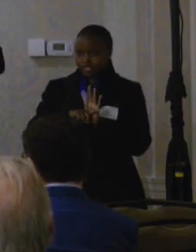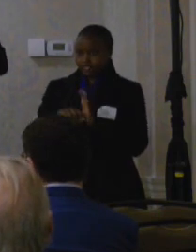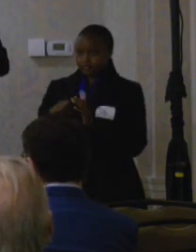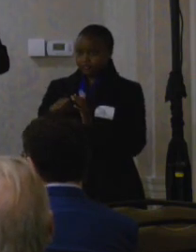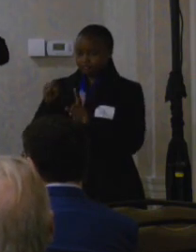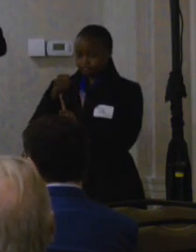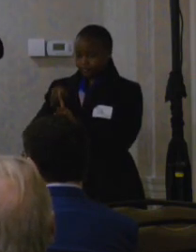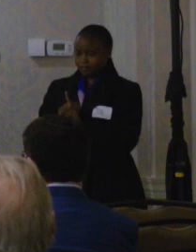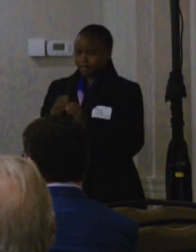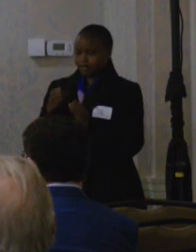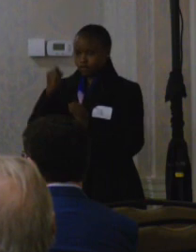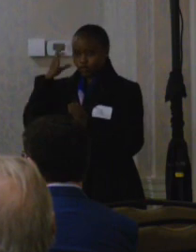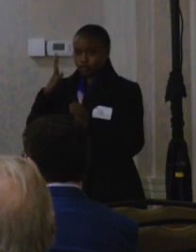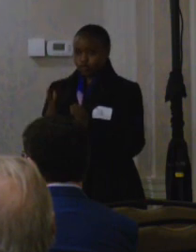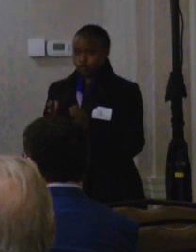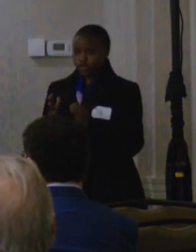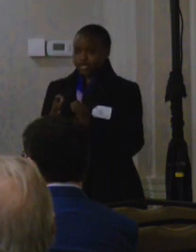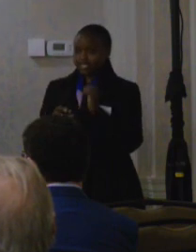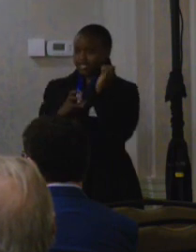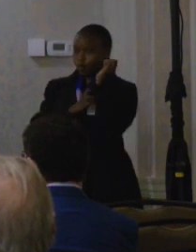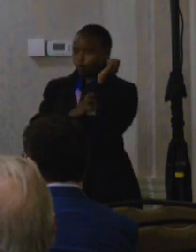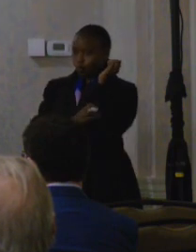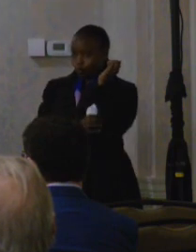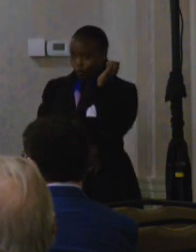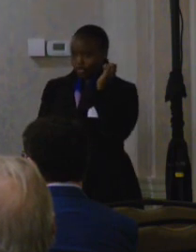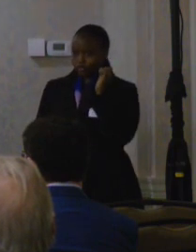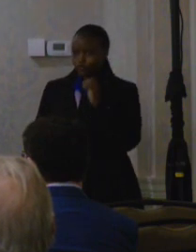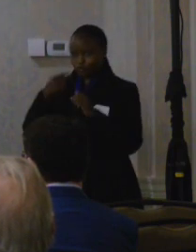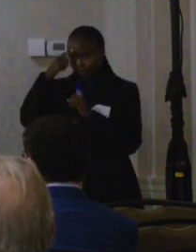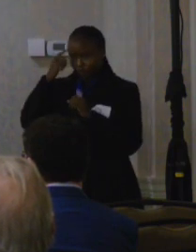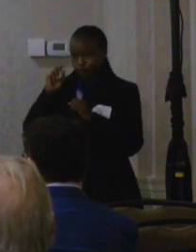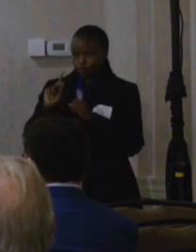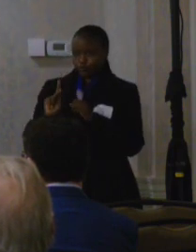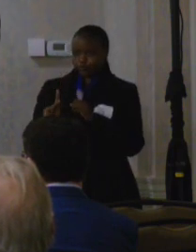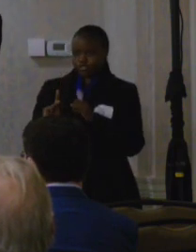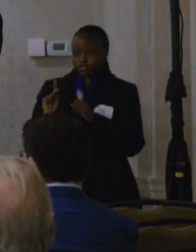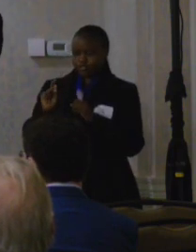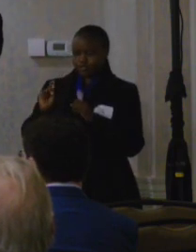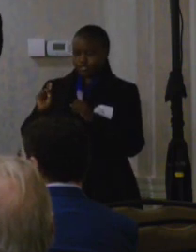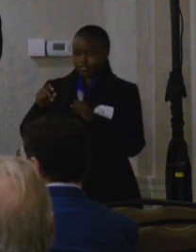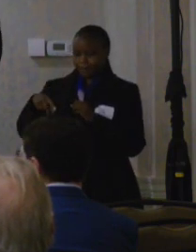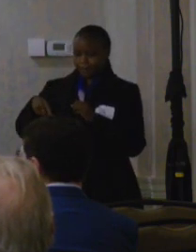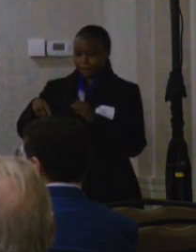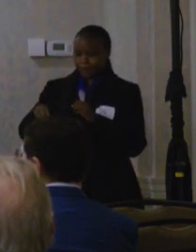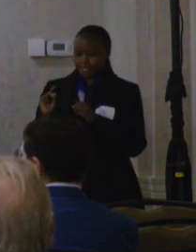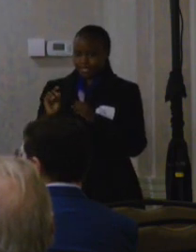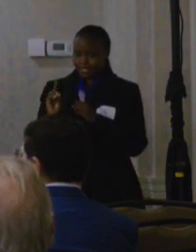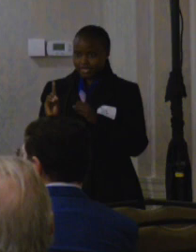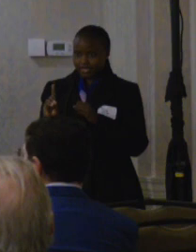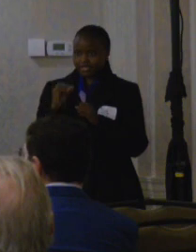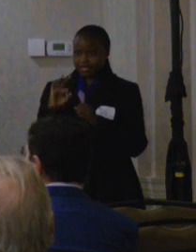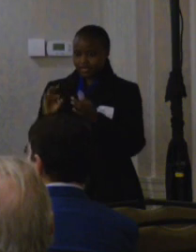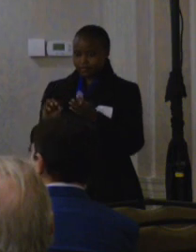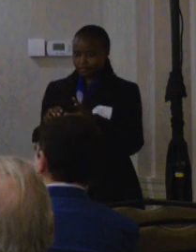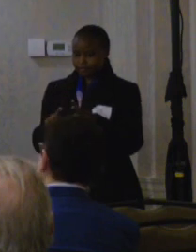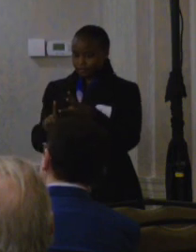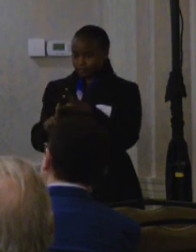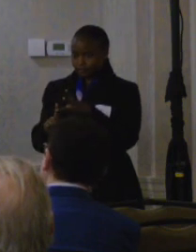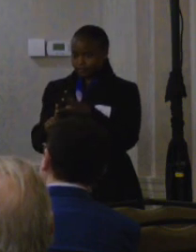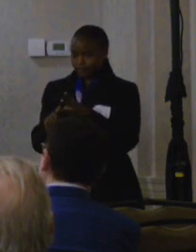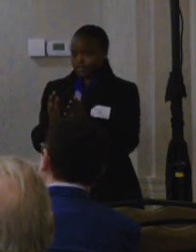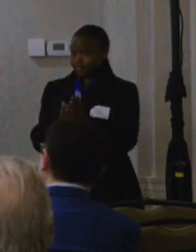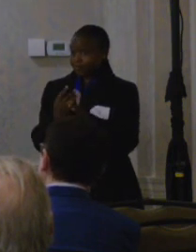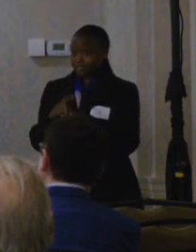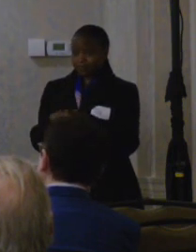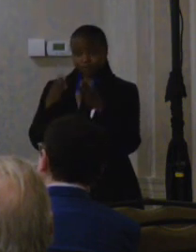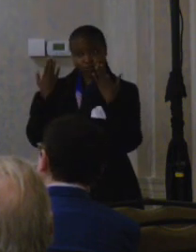that students were worse off as a result of the professional development. Oh my gosh. Third example, sometimes we can't even really tell